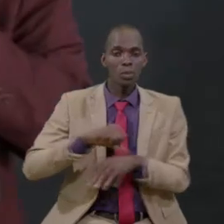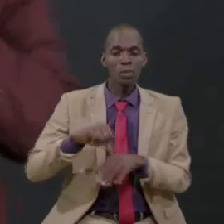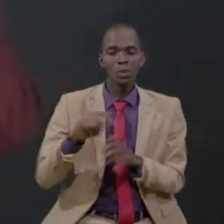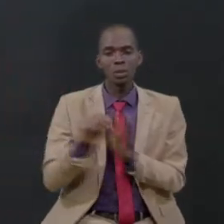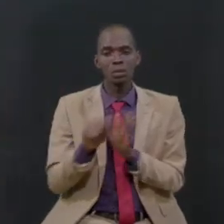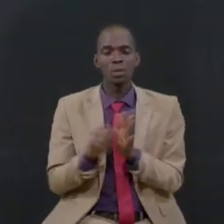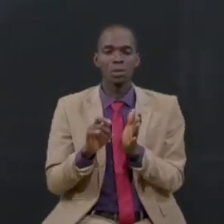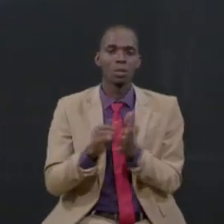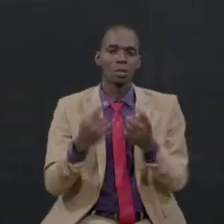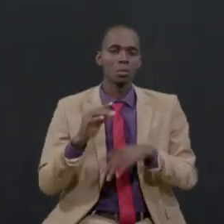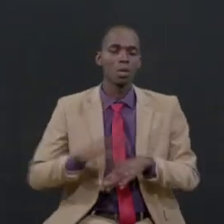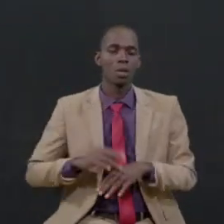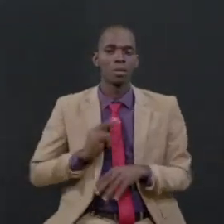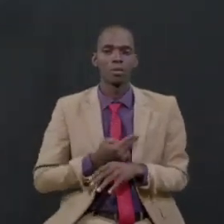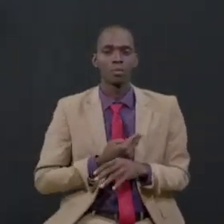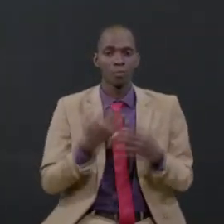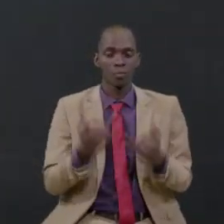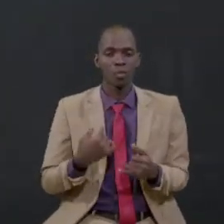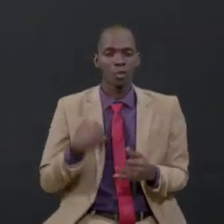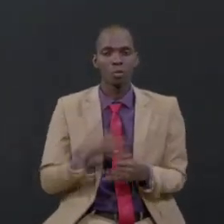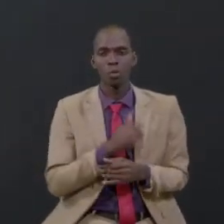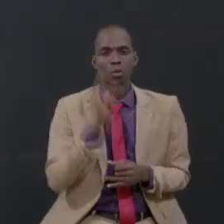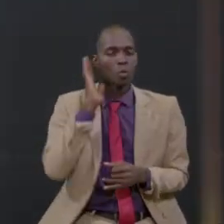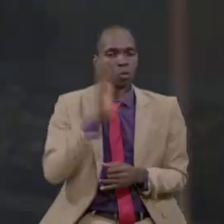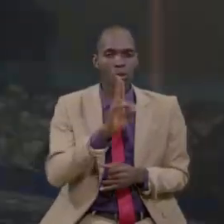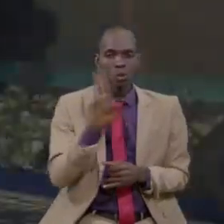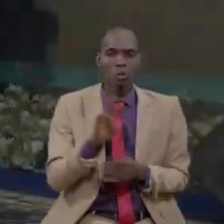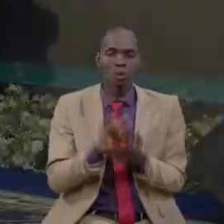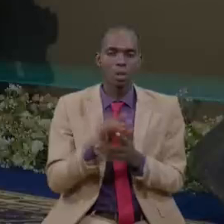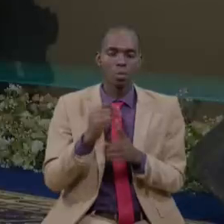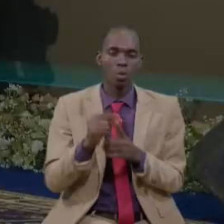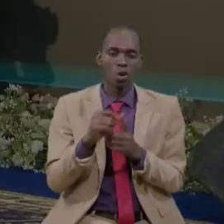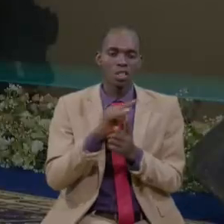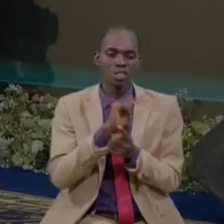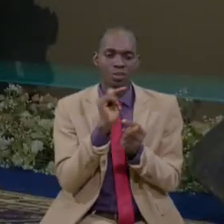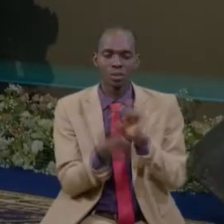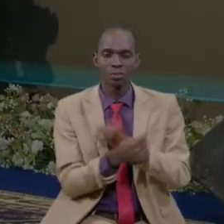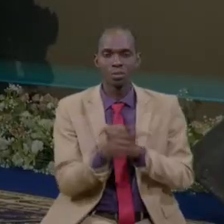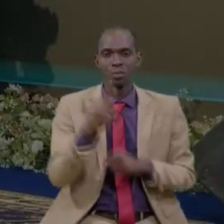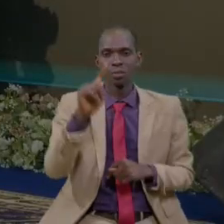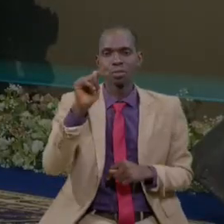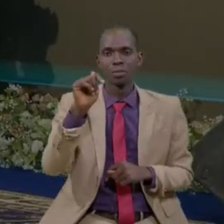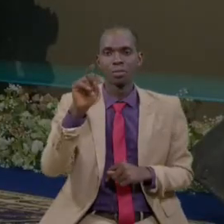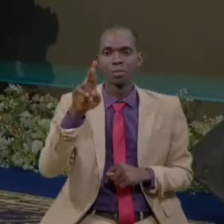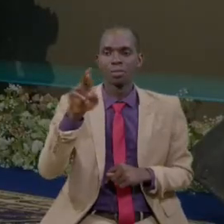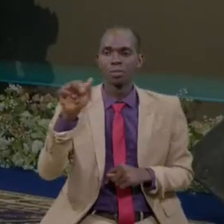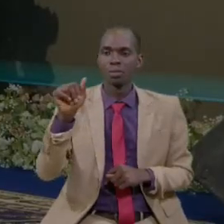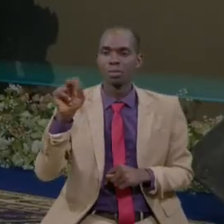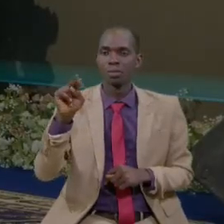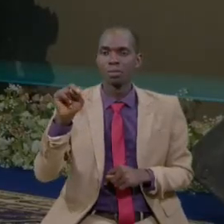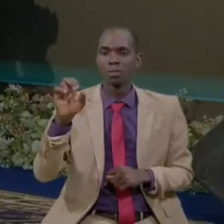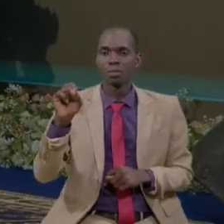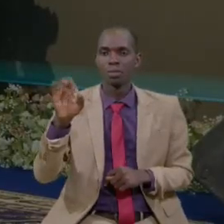use that word, transform. Because we've seen in the ministry of